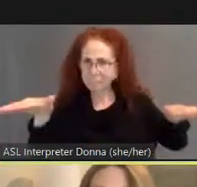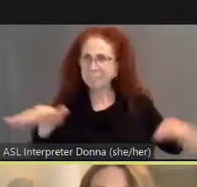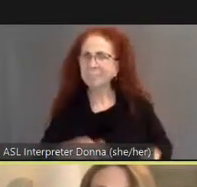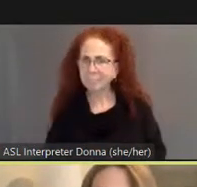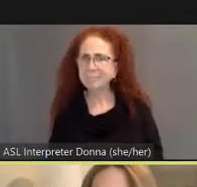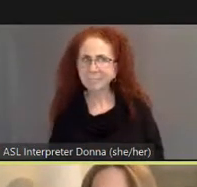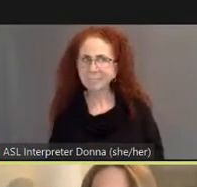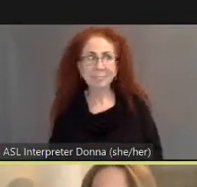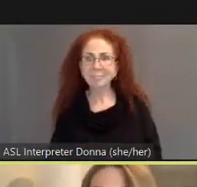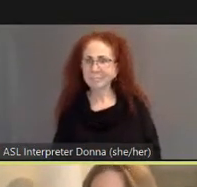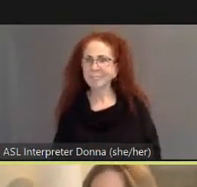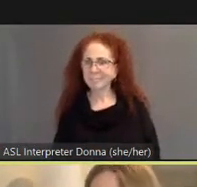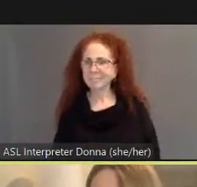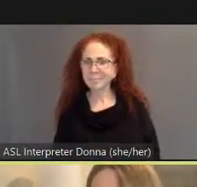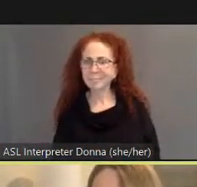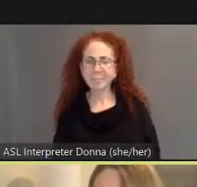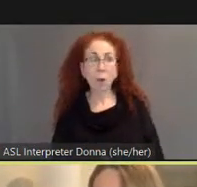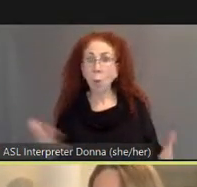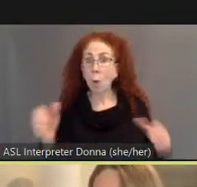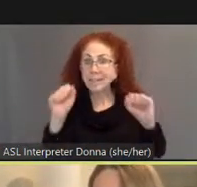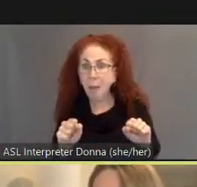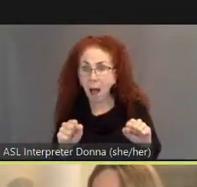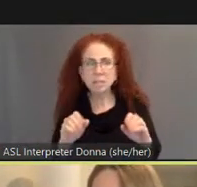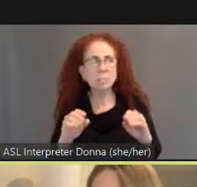the world of what has been possible.